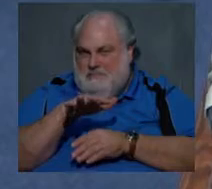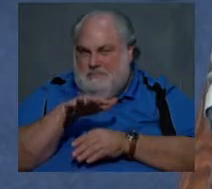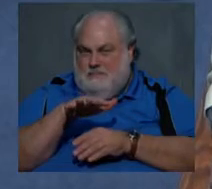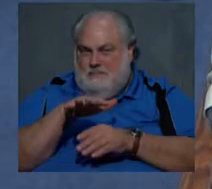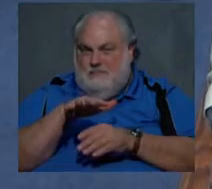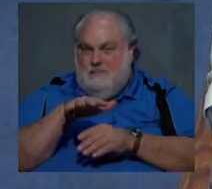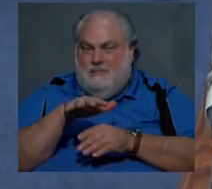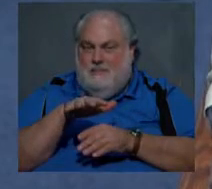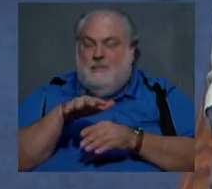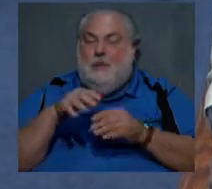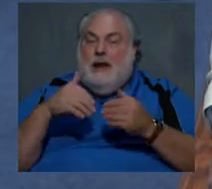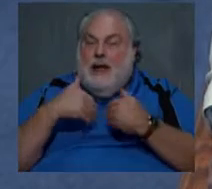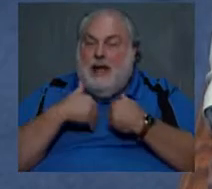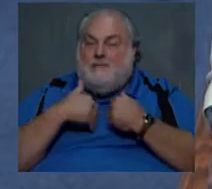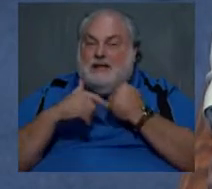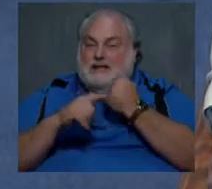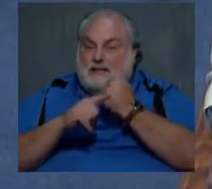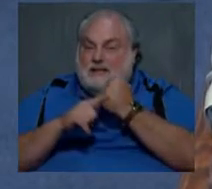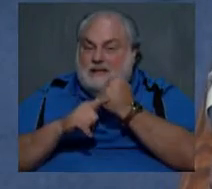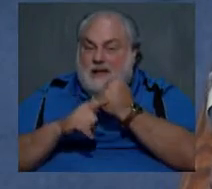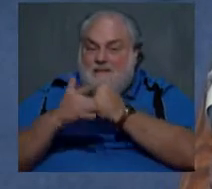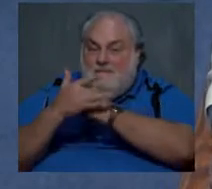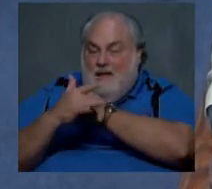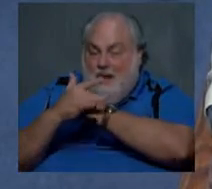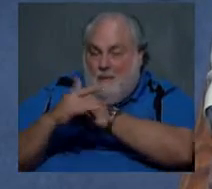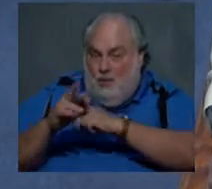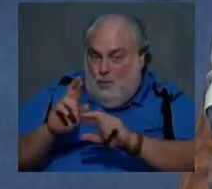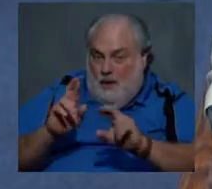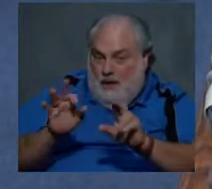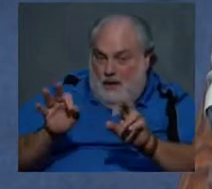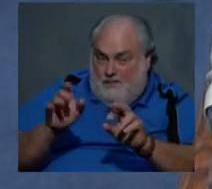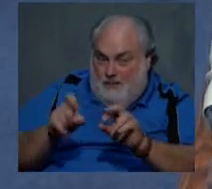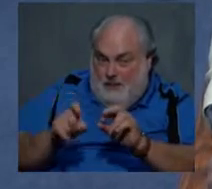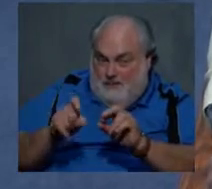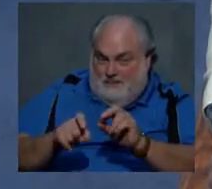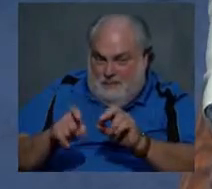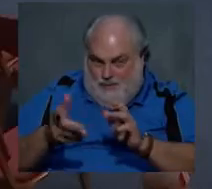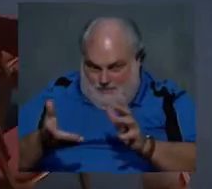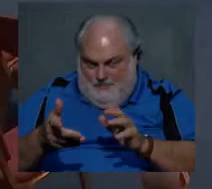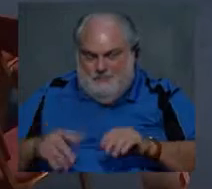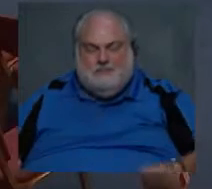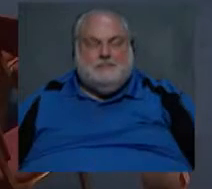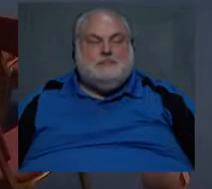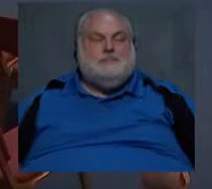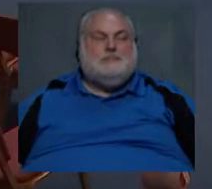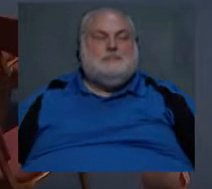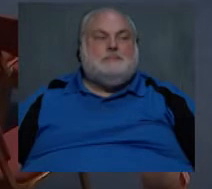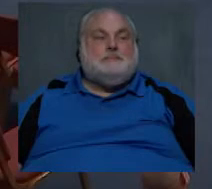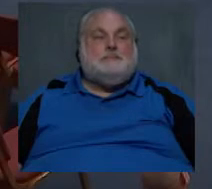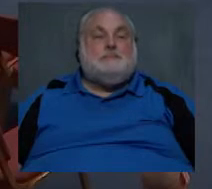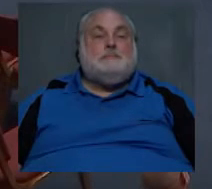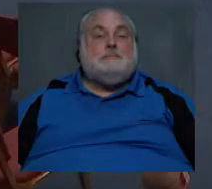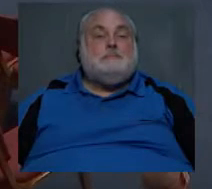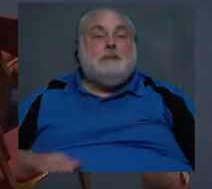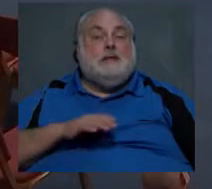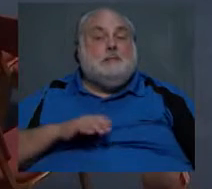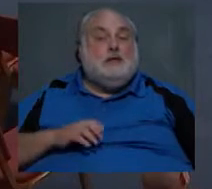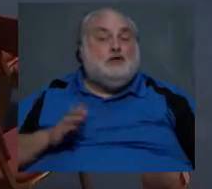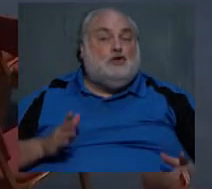However, they would have assistance available to them. Okay. Thank you, commissioners.